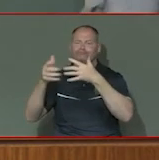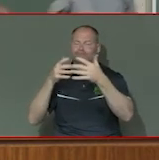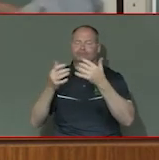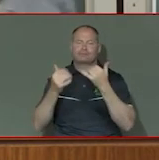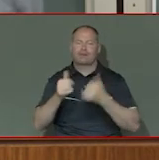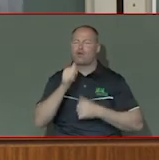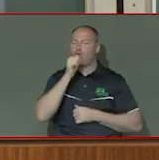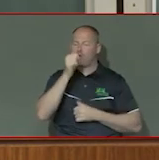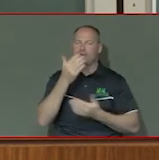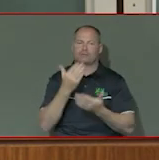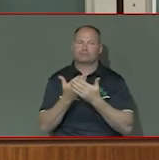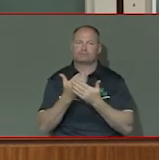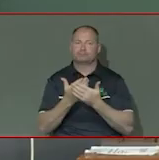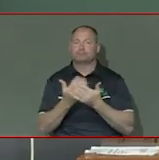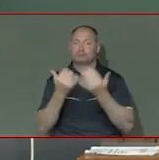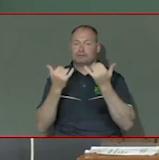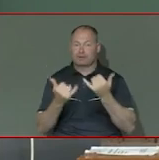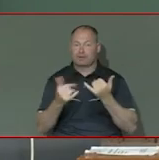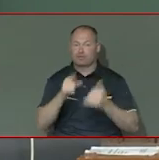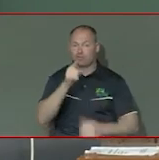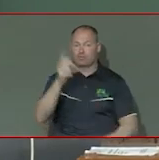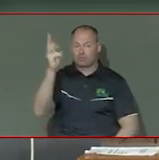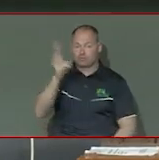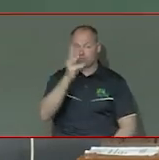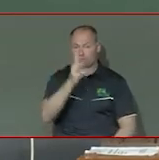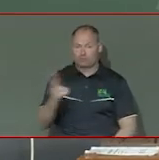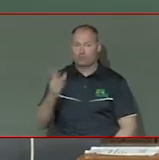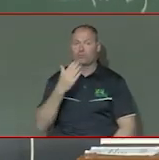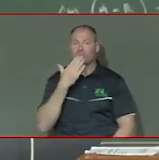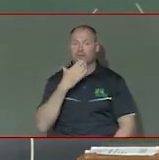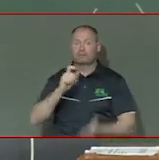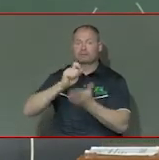take note of the following, and I want you to write this down.